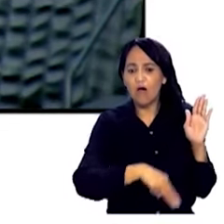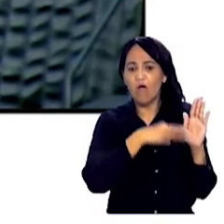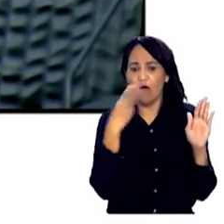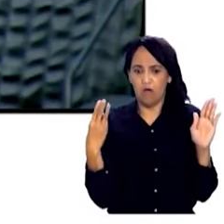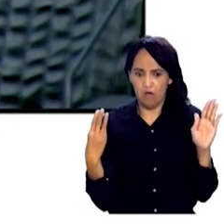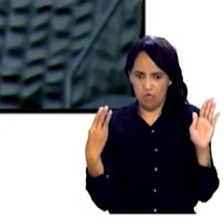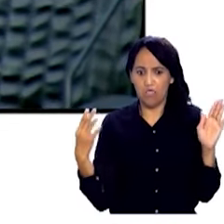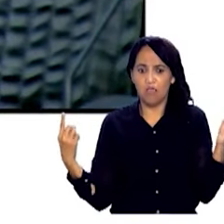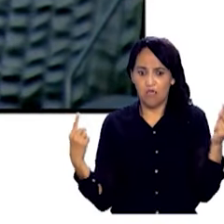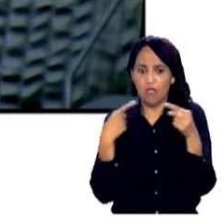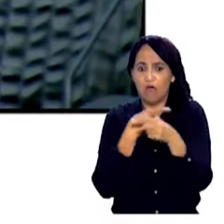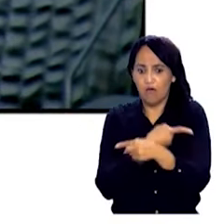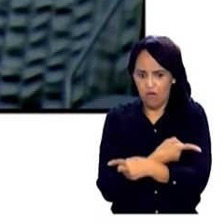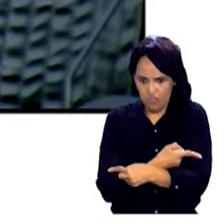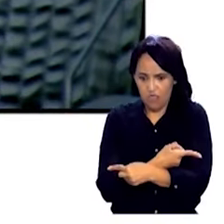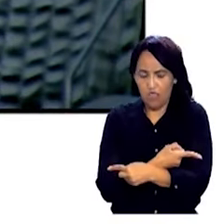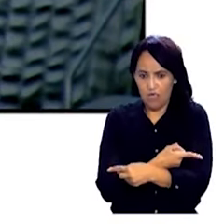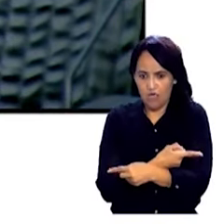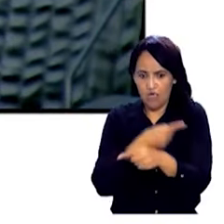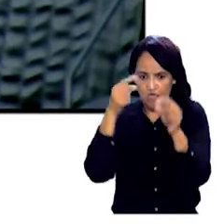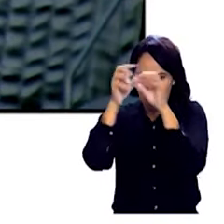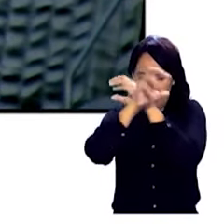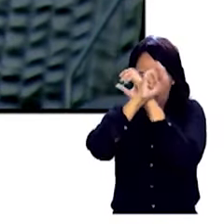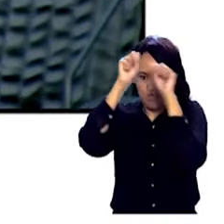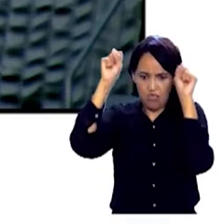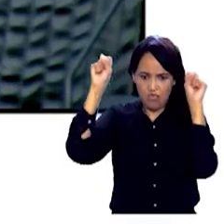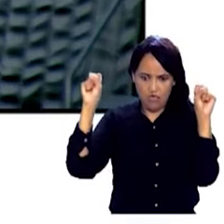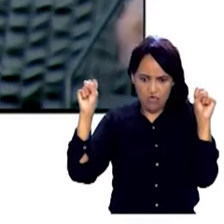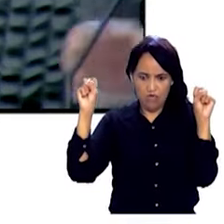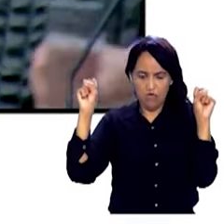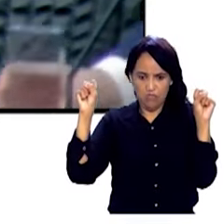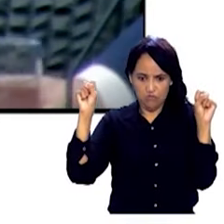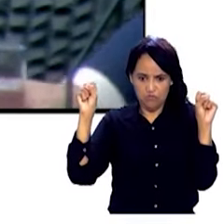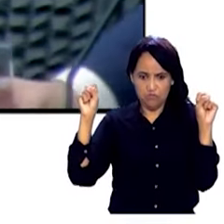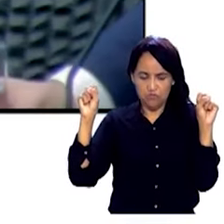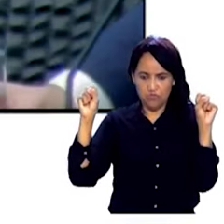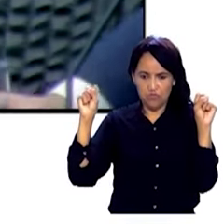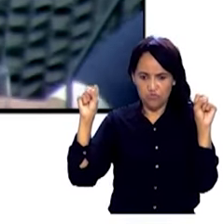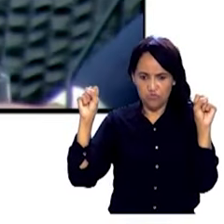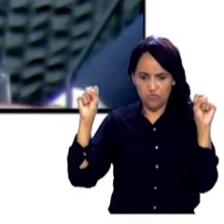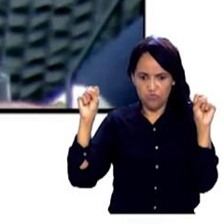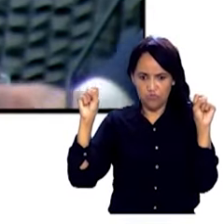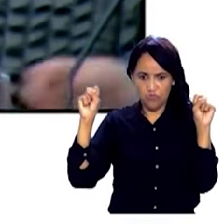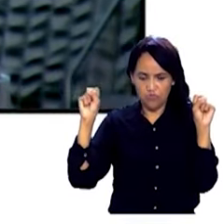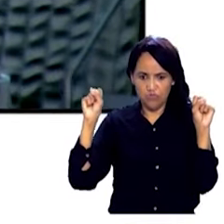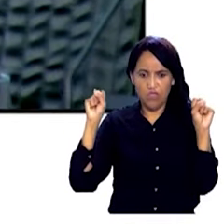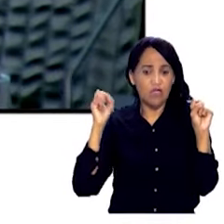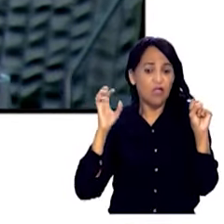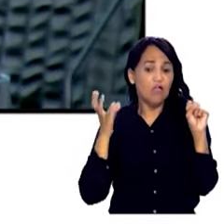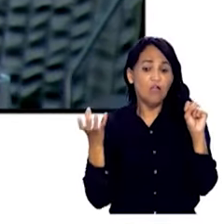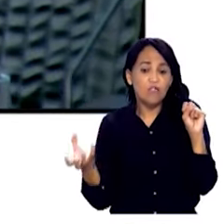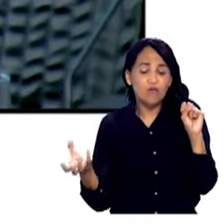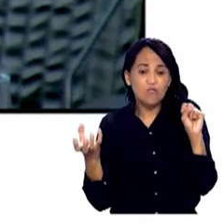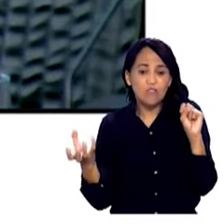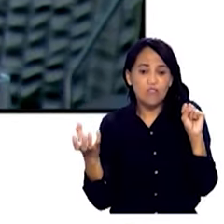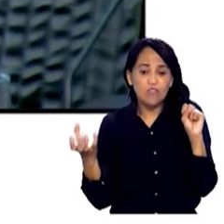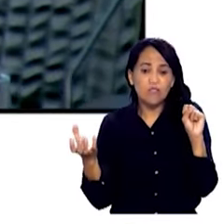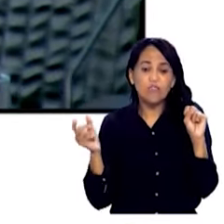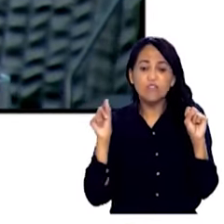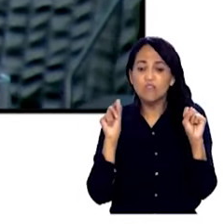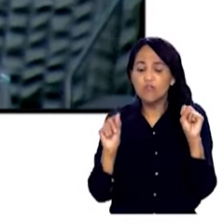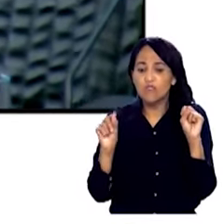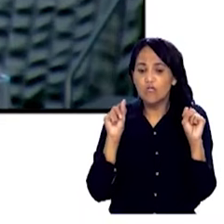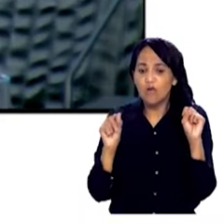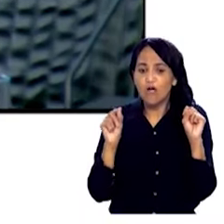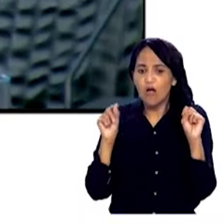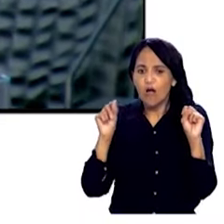sueme cour ch to take the Case and hear only the first R Should Be overruled In